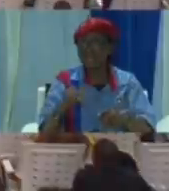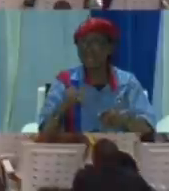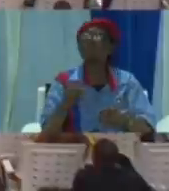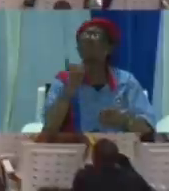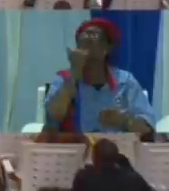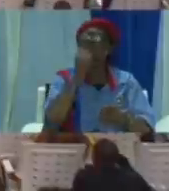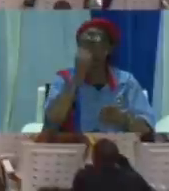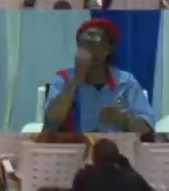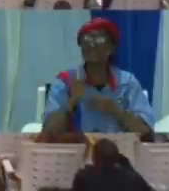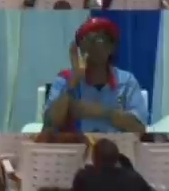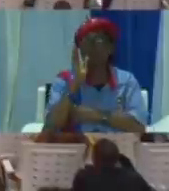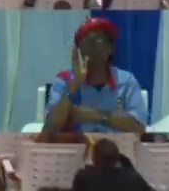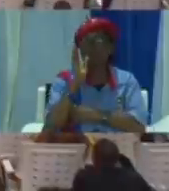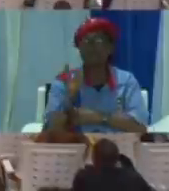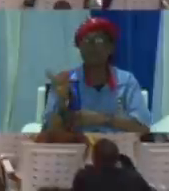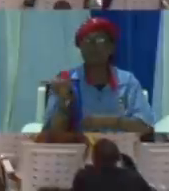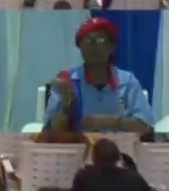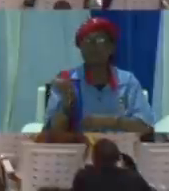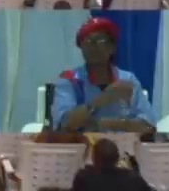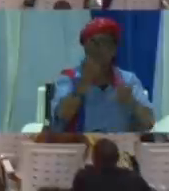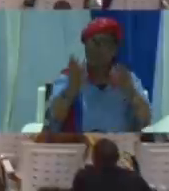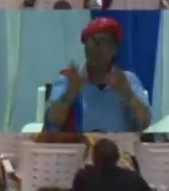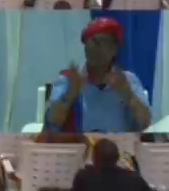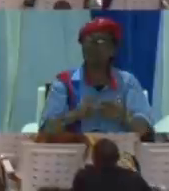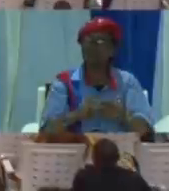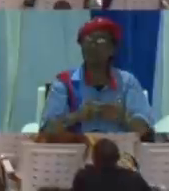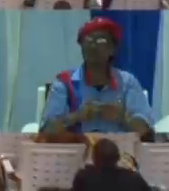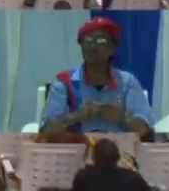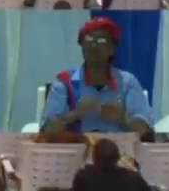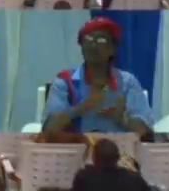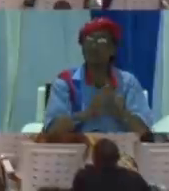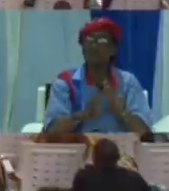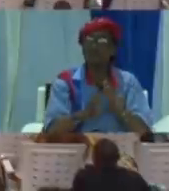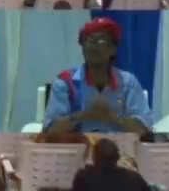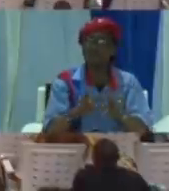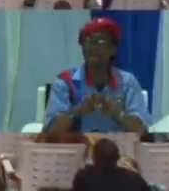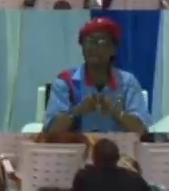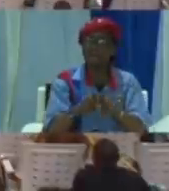You want to be a partaker of the new wave of glory?